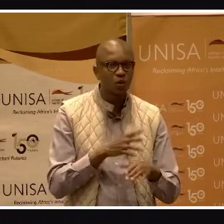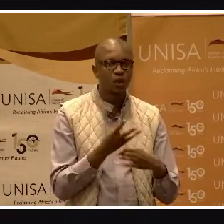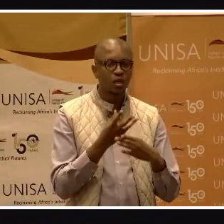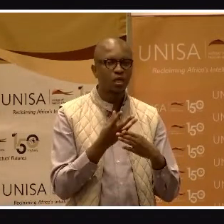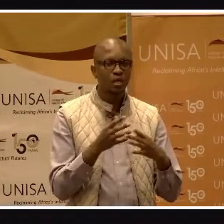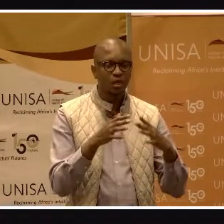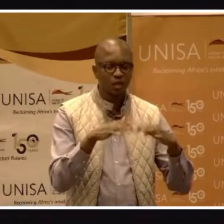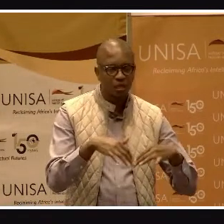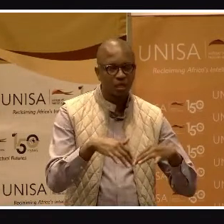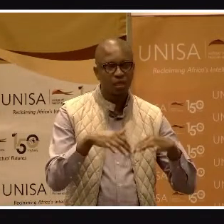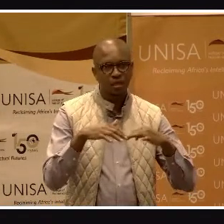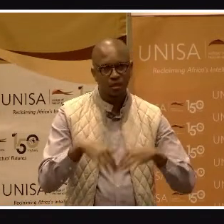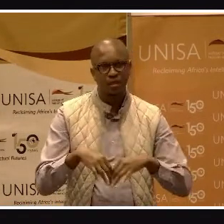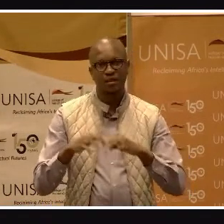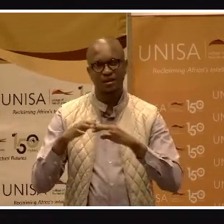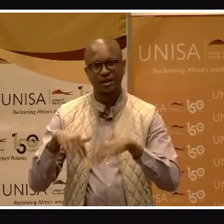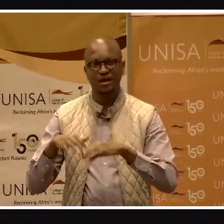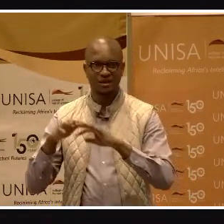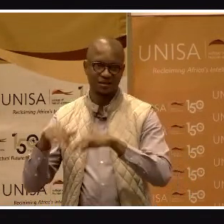extinction. All right?